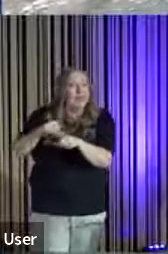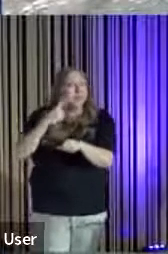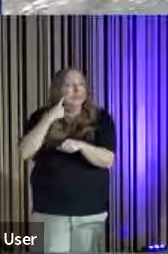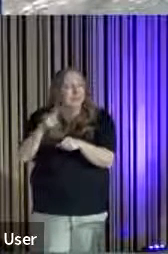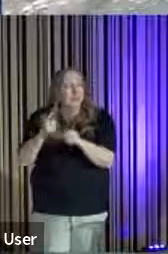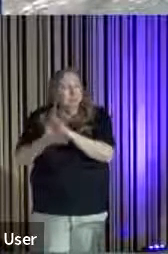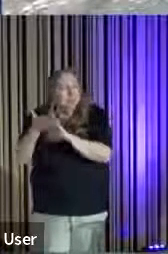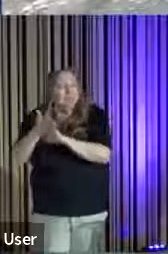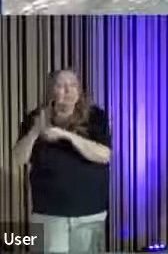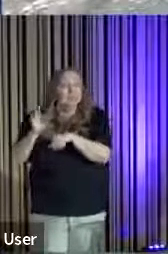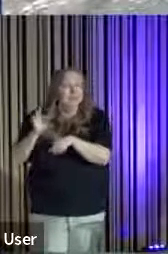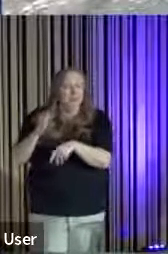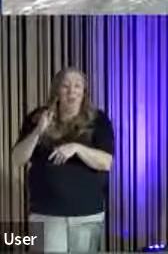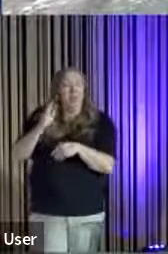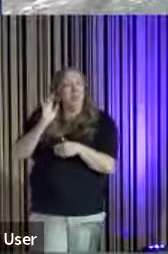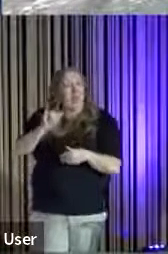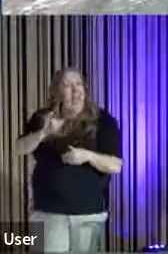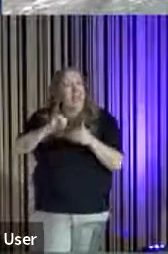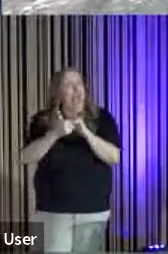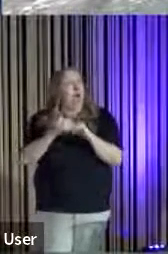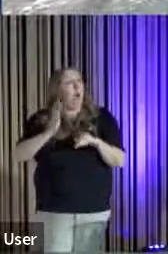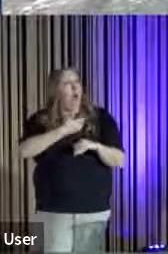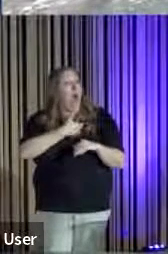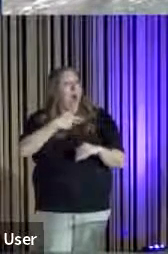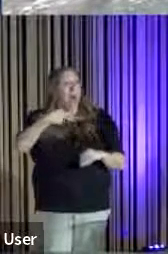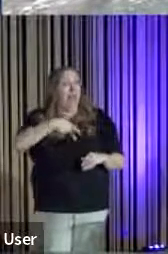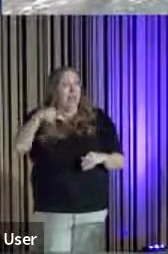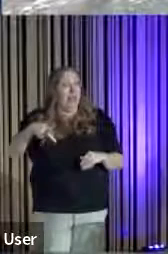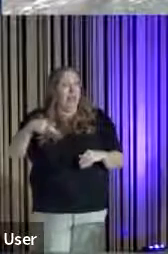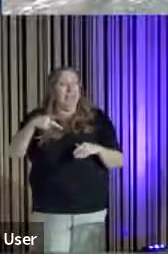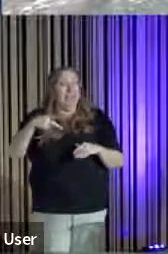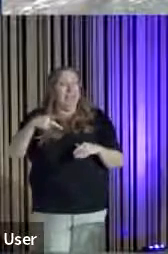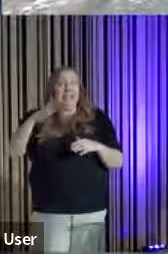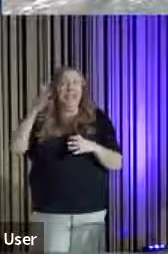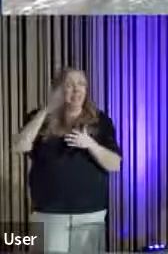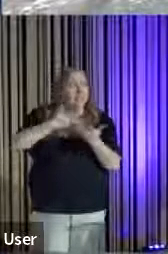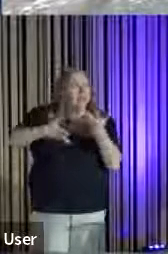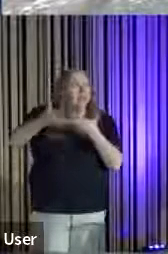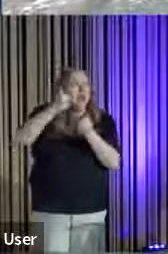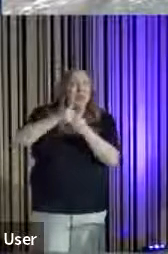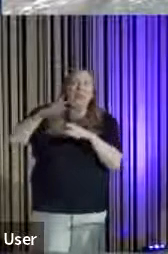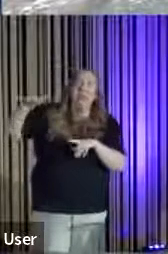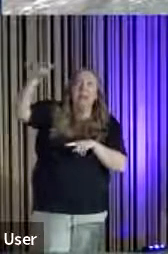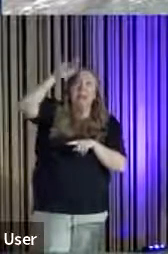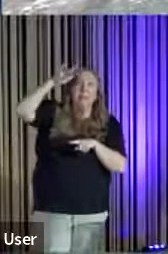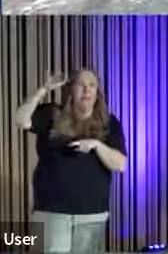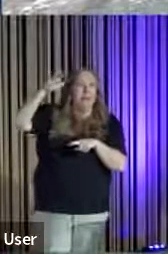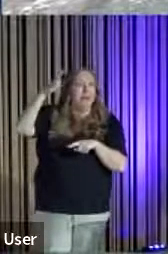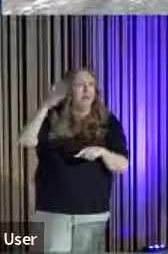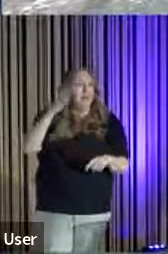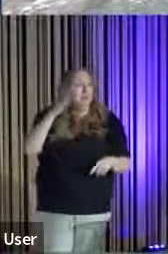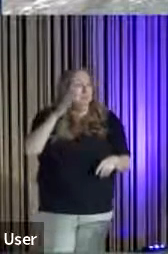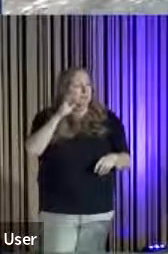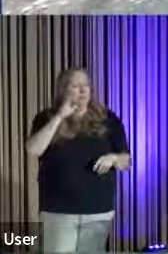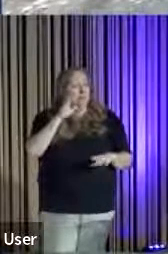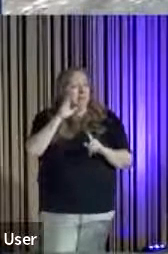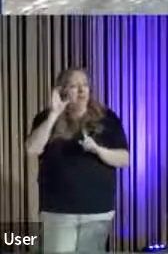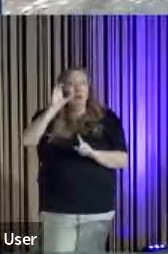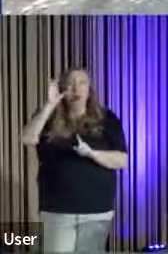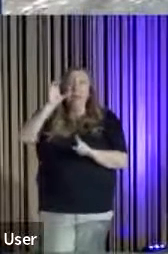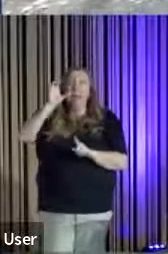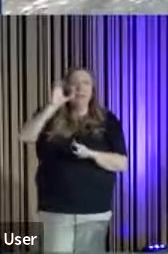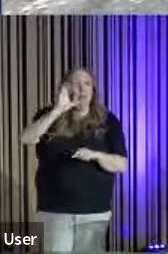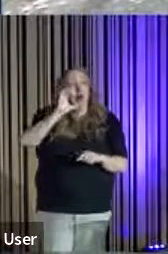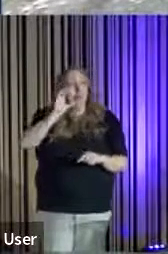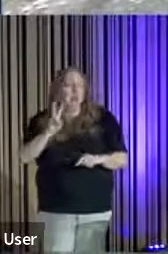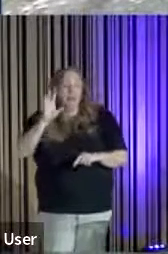which the plankton interact with the climate, by taking carbon dioxide out of the atmosphere. And because